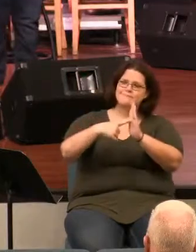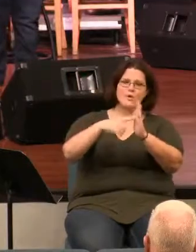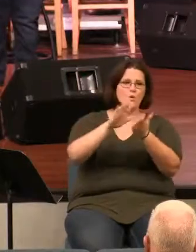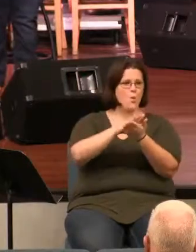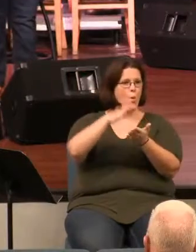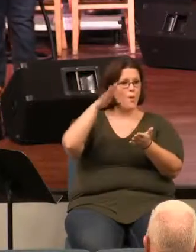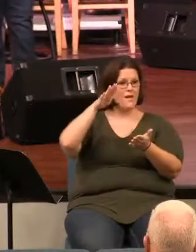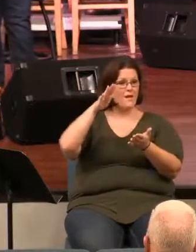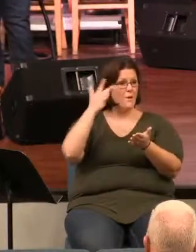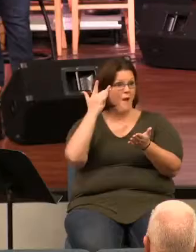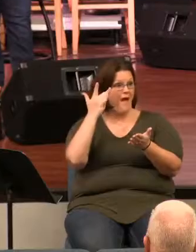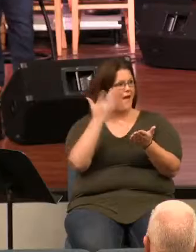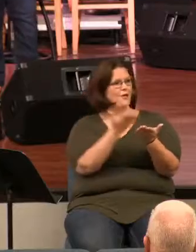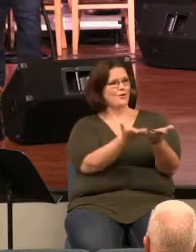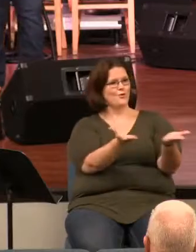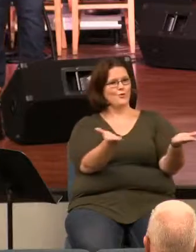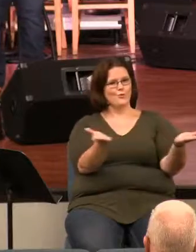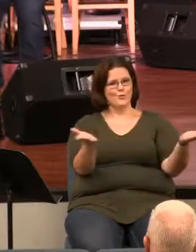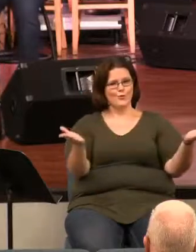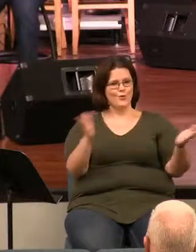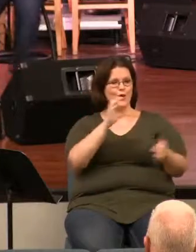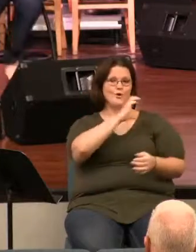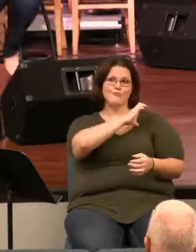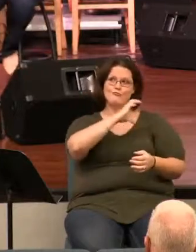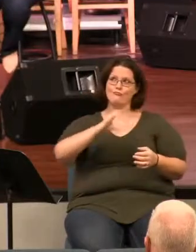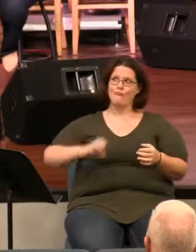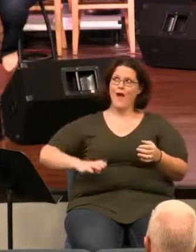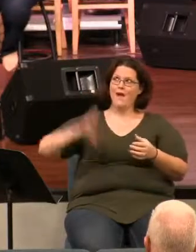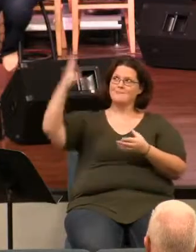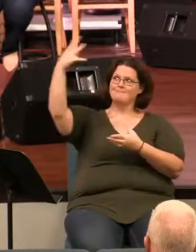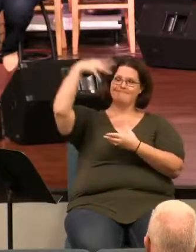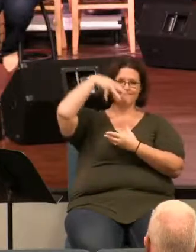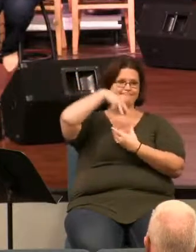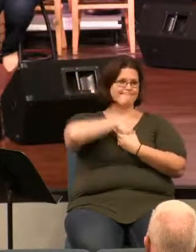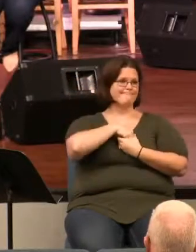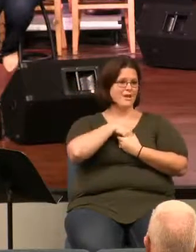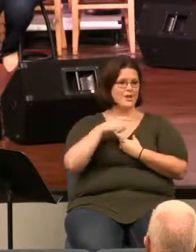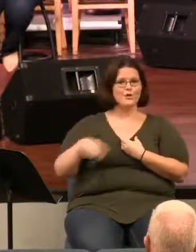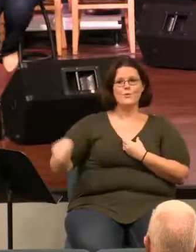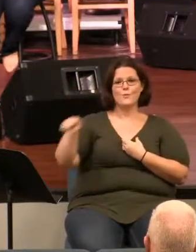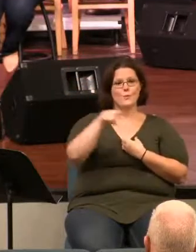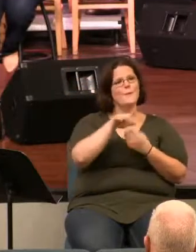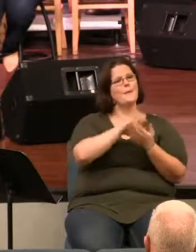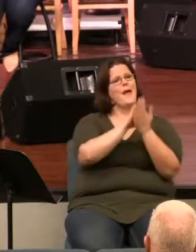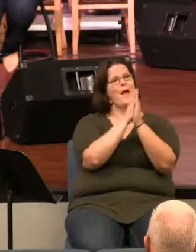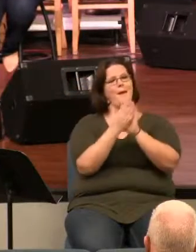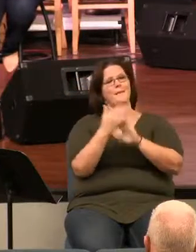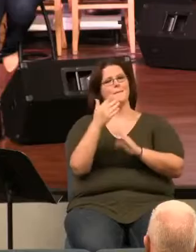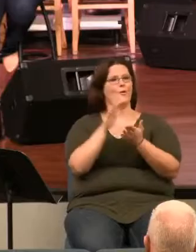glory is you. Christ in you is actually the hope of glory. So we're so glad that you're here.